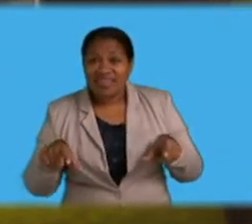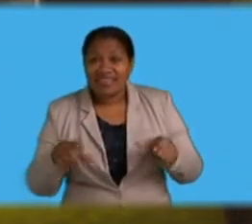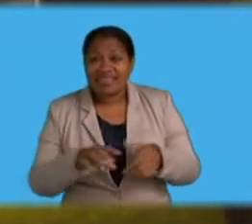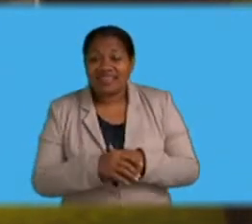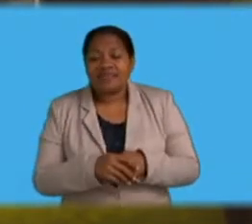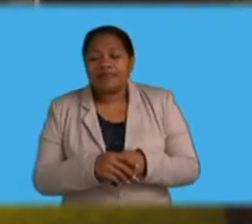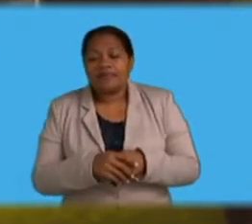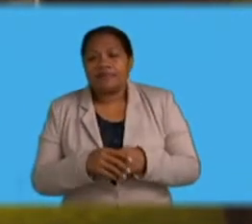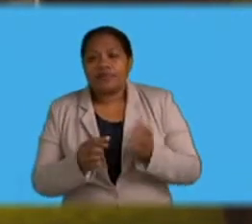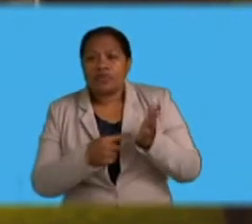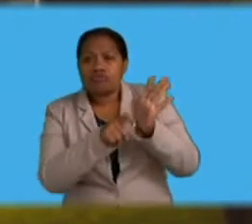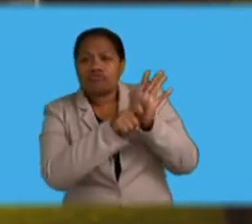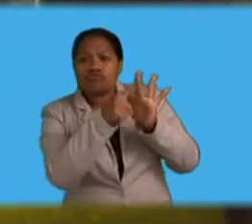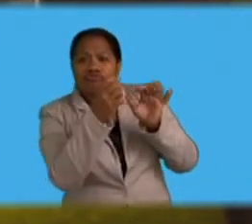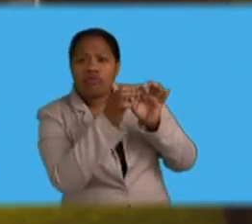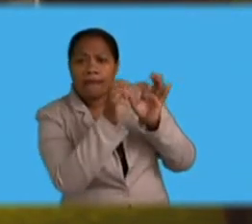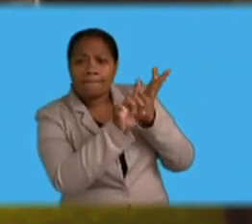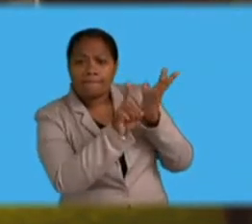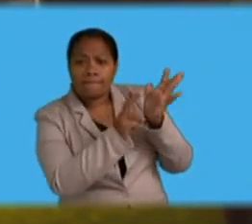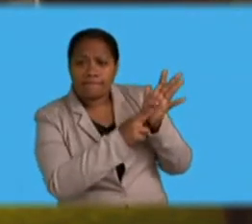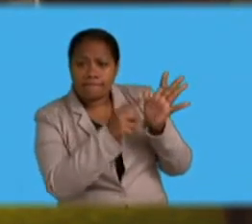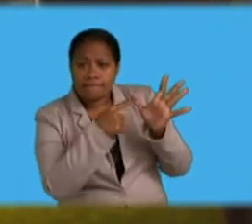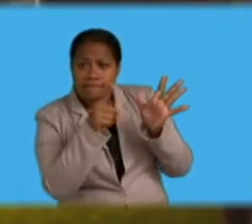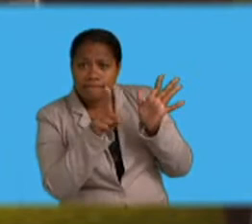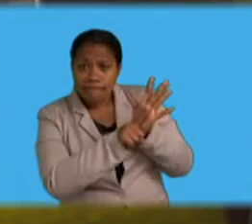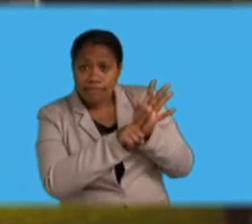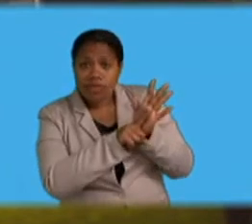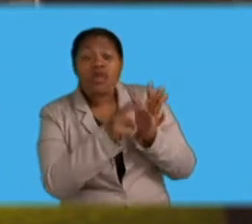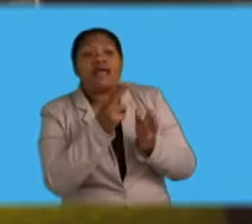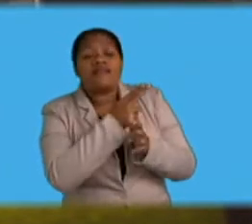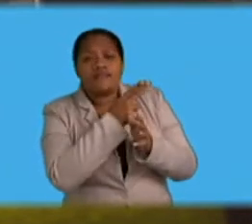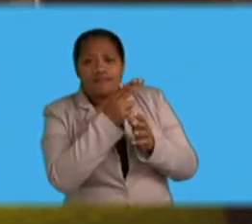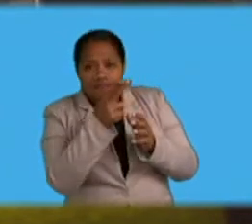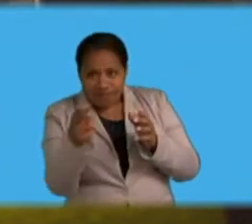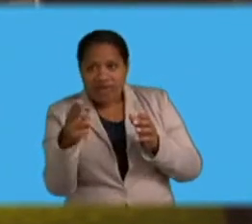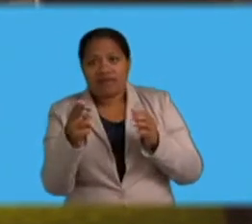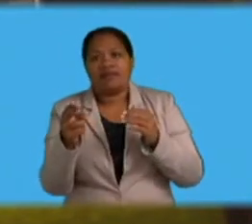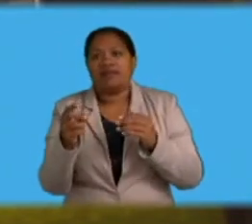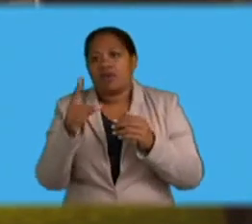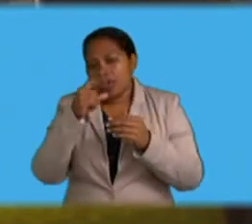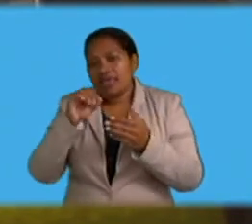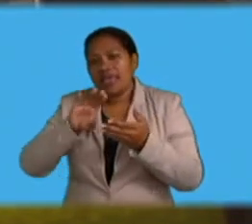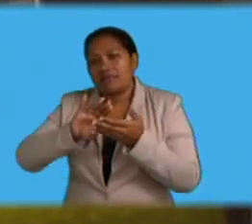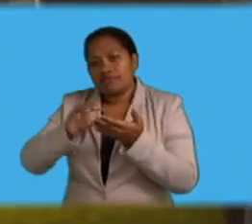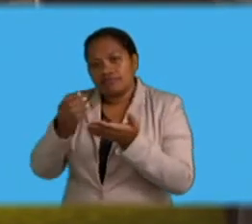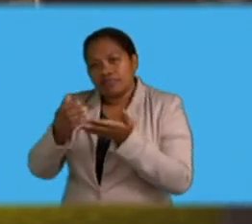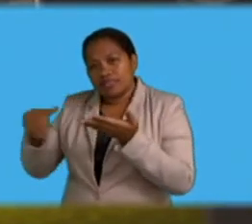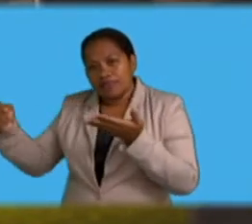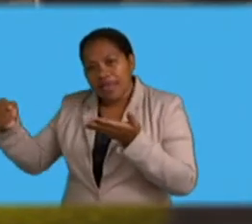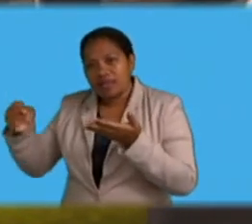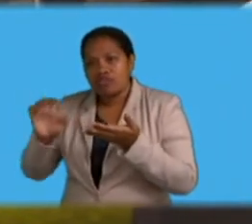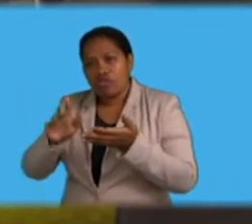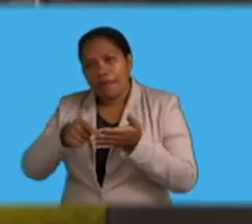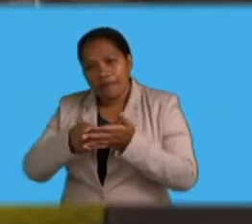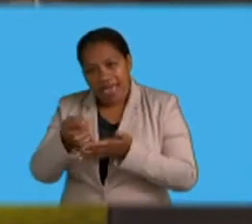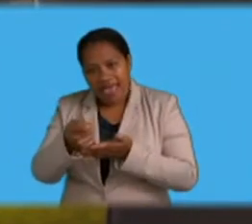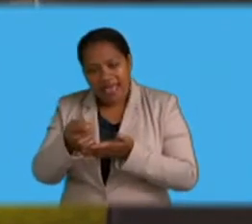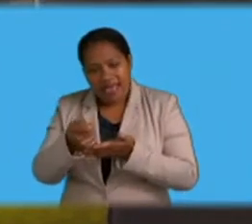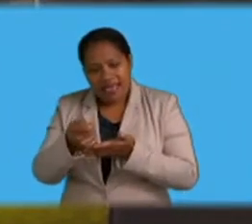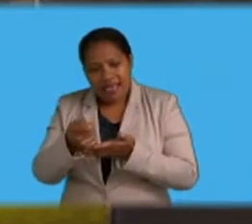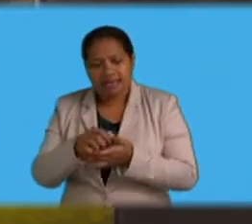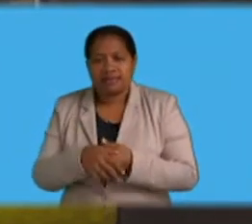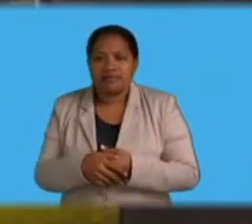PSDT, and then the permanent secretary can suspend your pay. If they do, you can immediately go